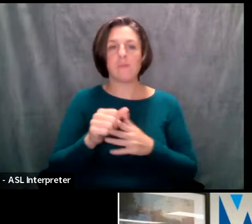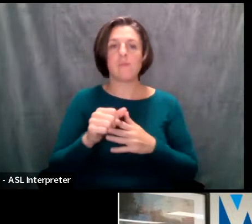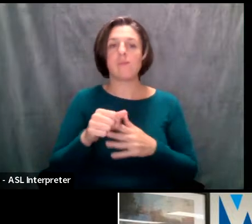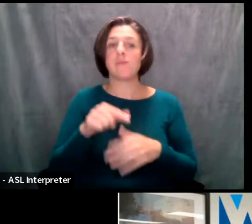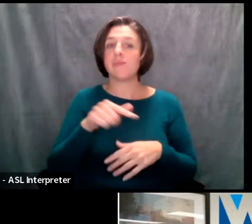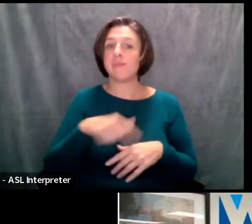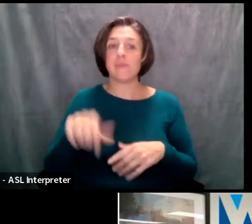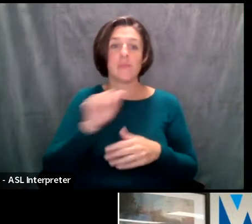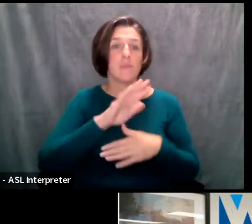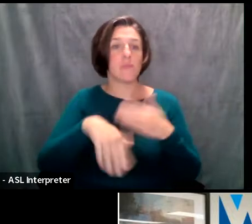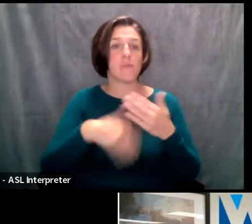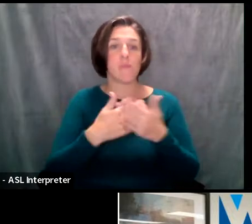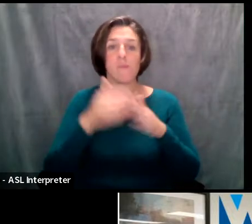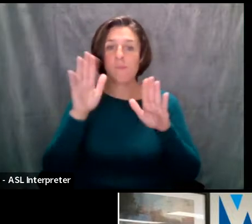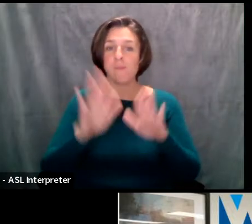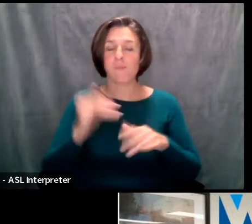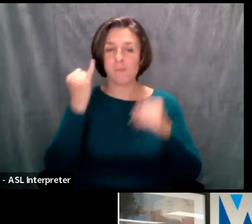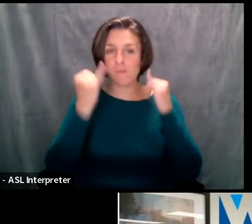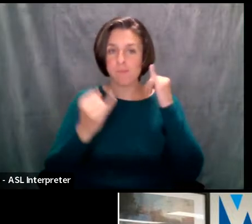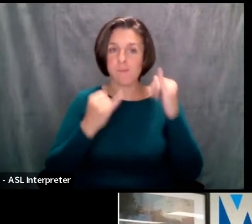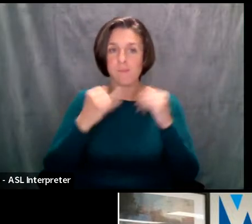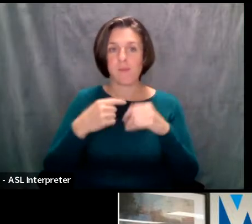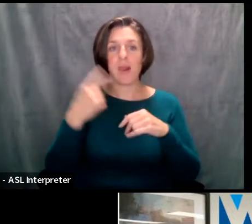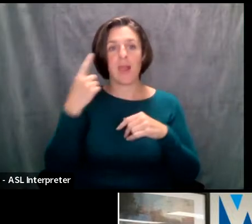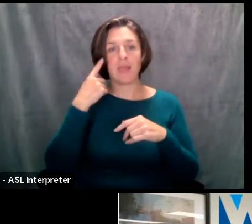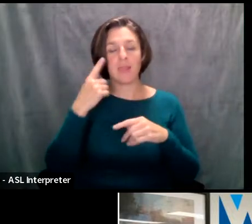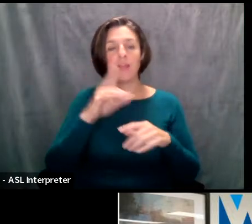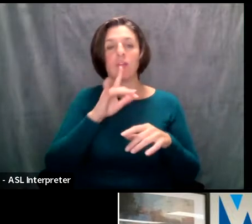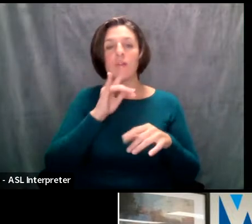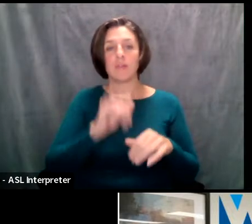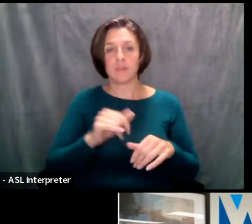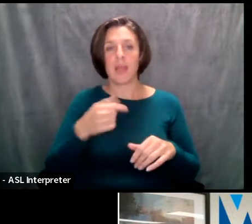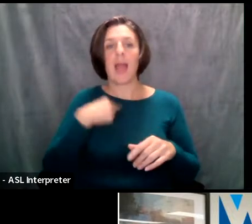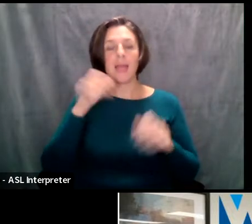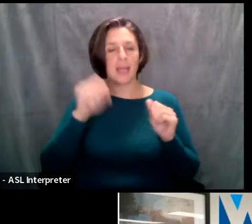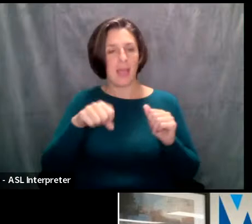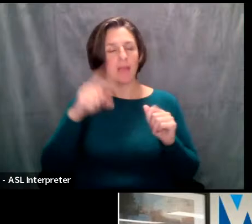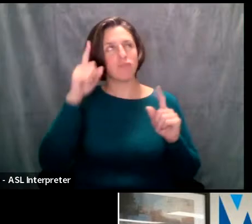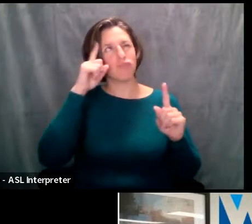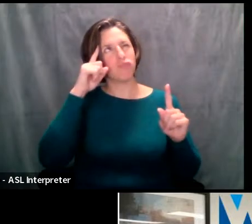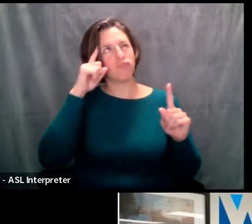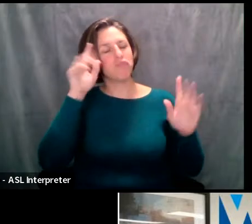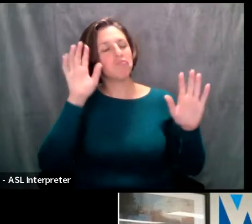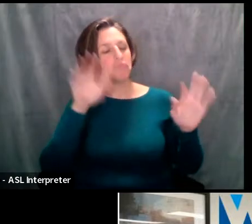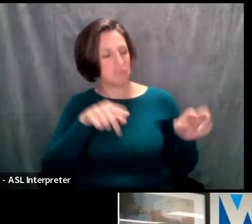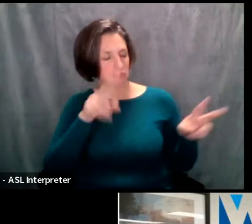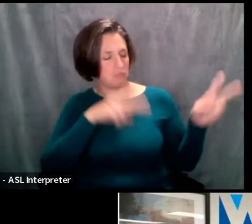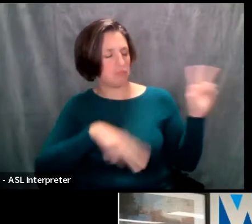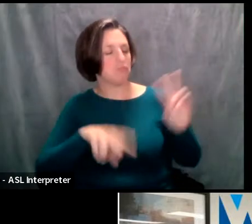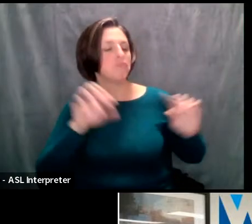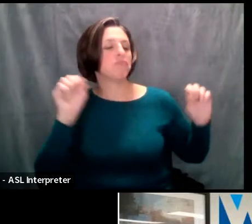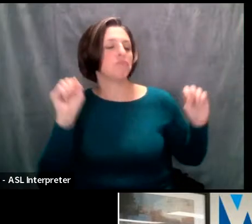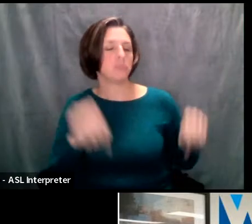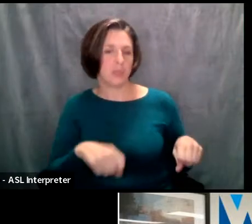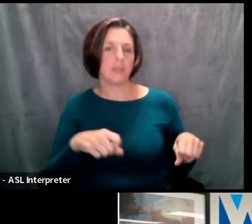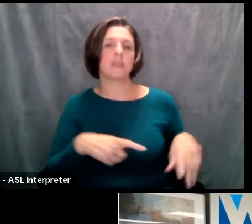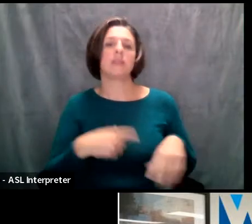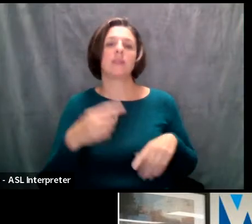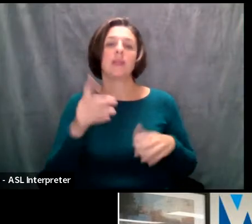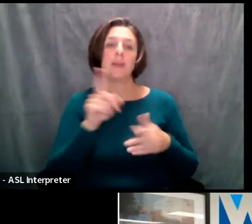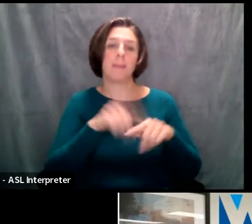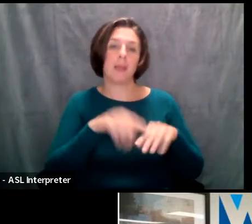great ideas. And I think ultimately I can wrap my head around it and say, yeah, based on what the students